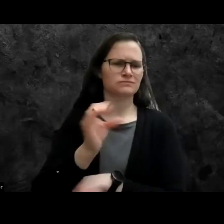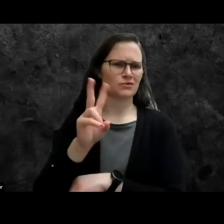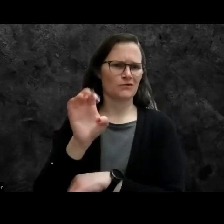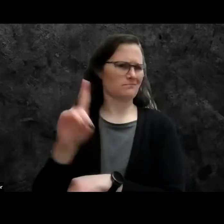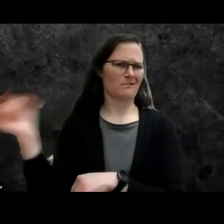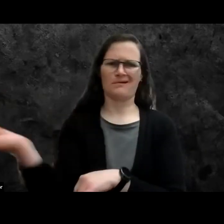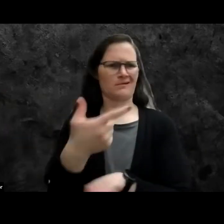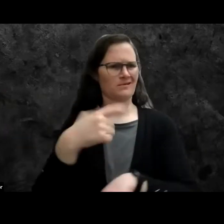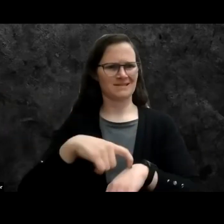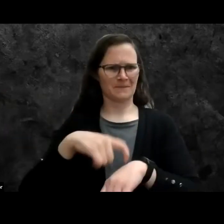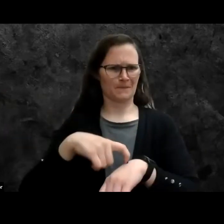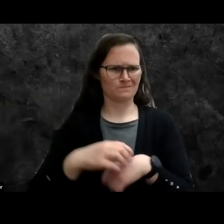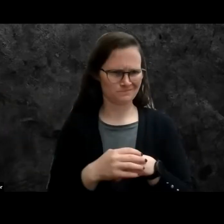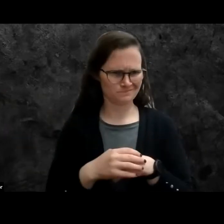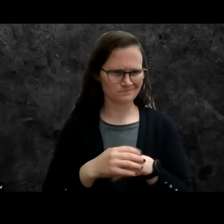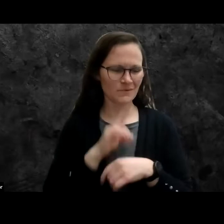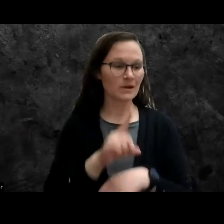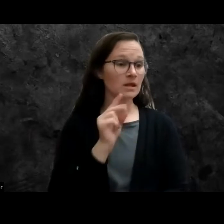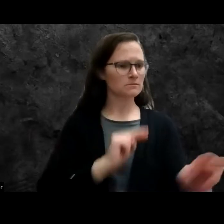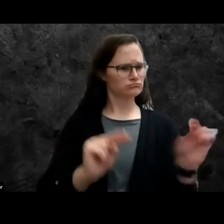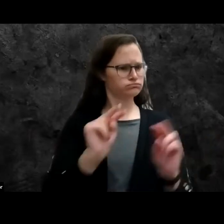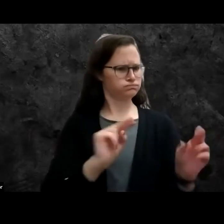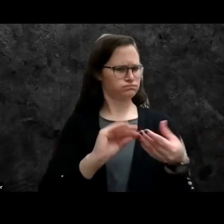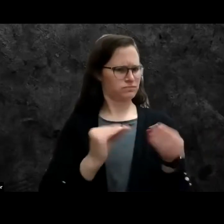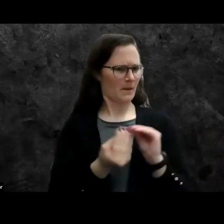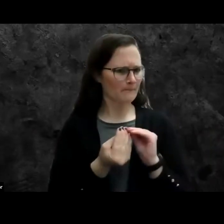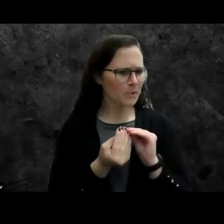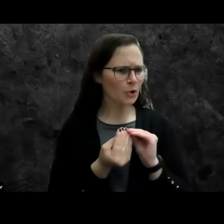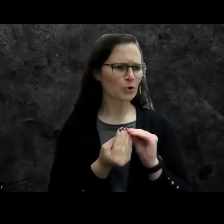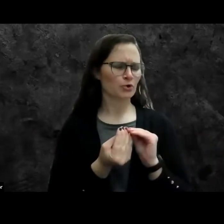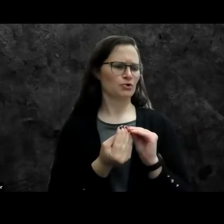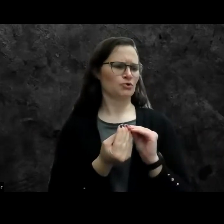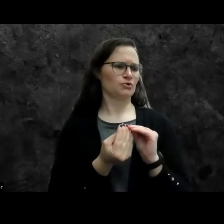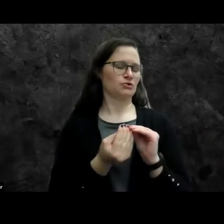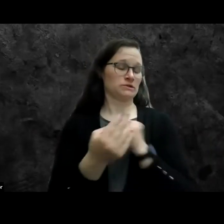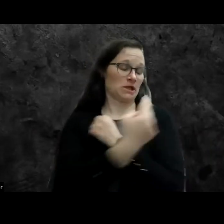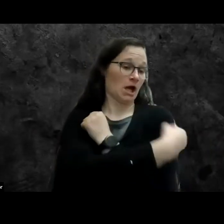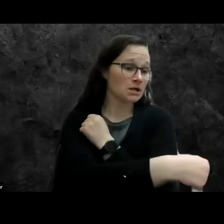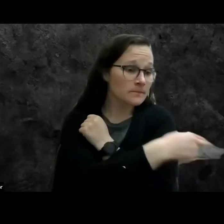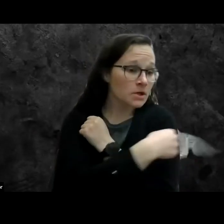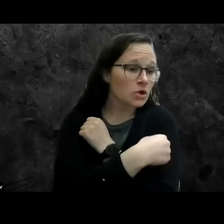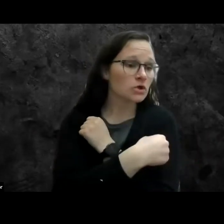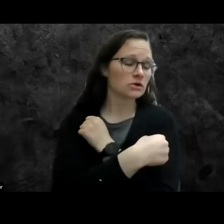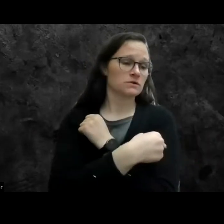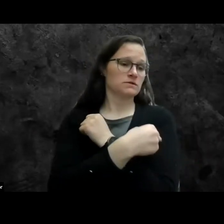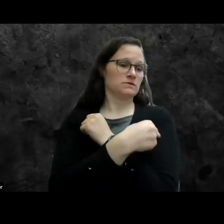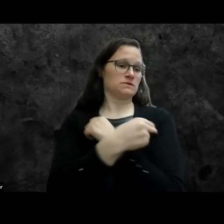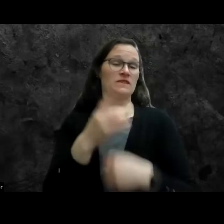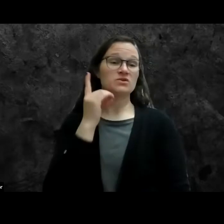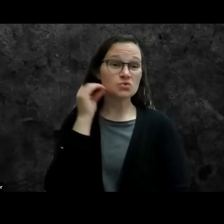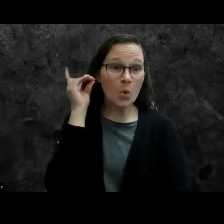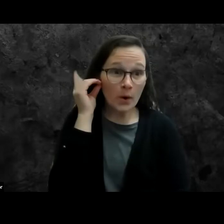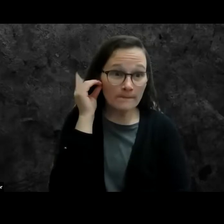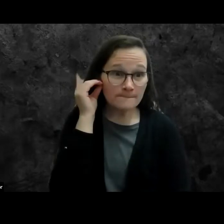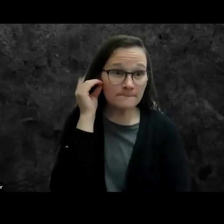time. We look at the data, the hospitalizations, the residence halls positivity. We make sure that the FNS staff